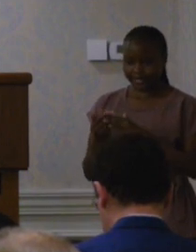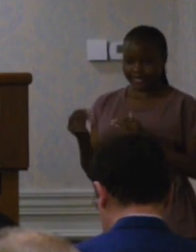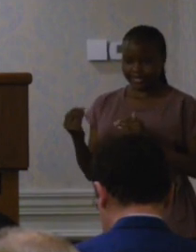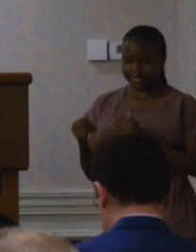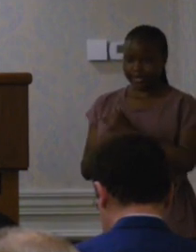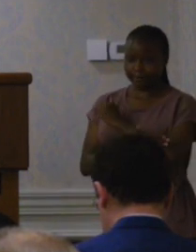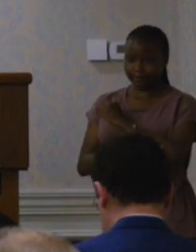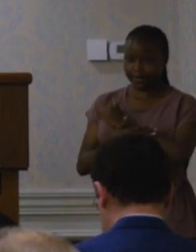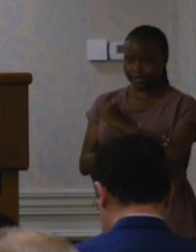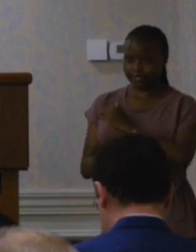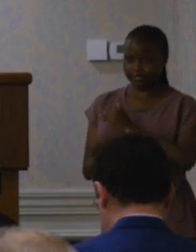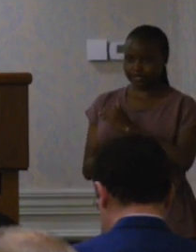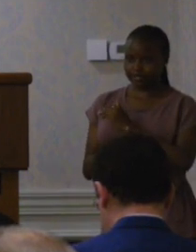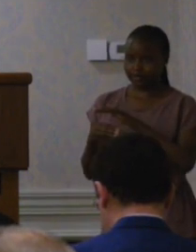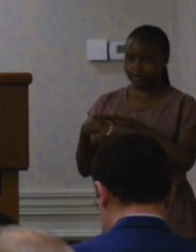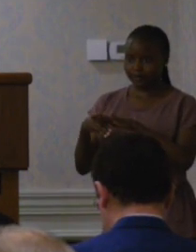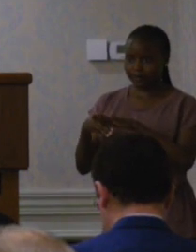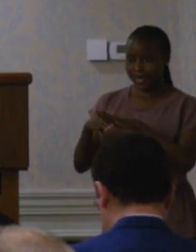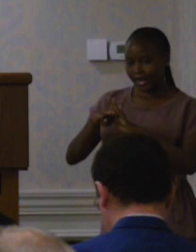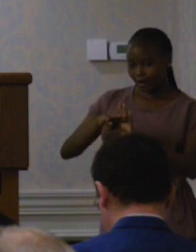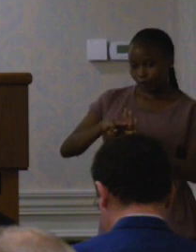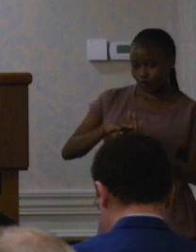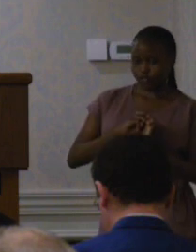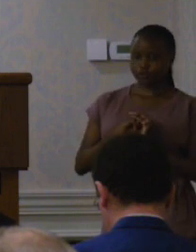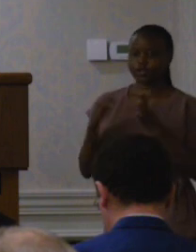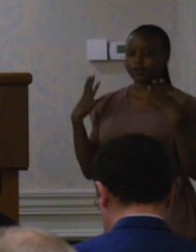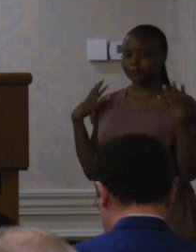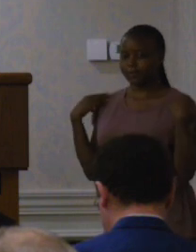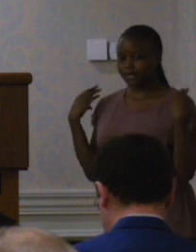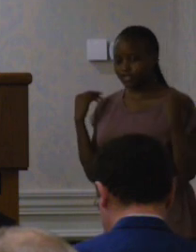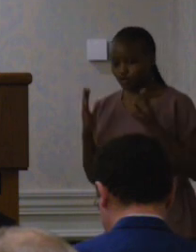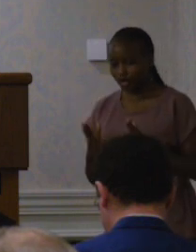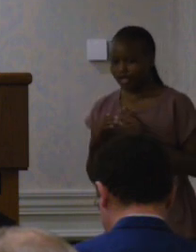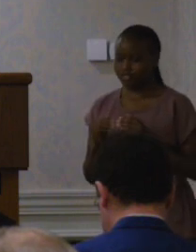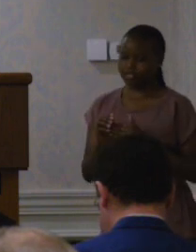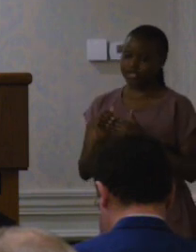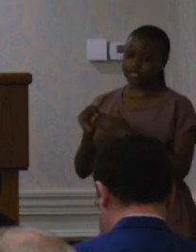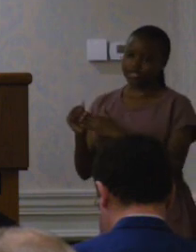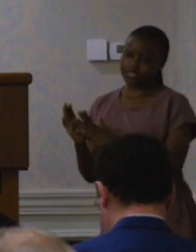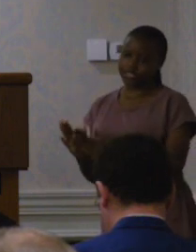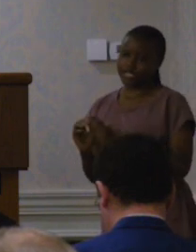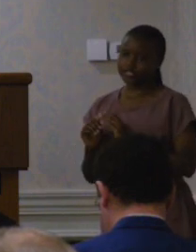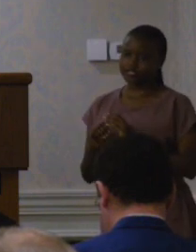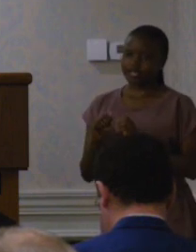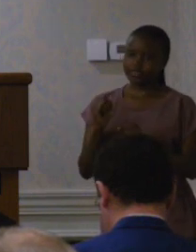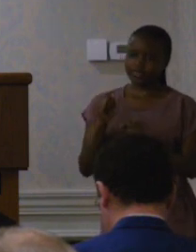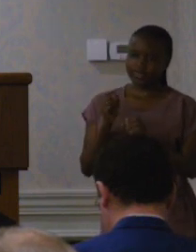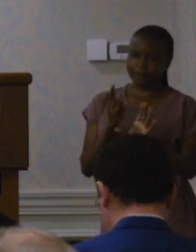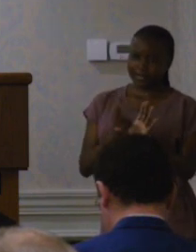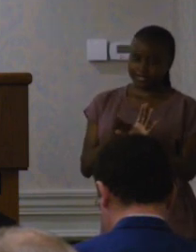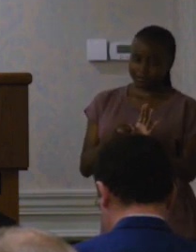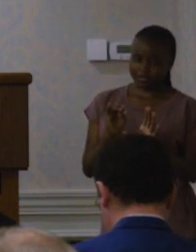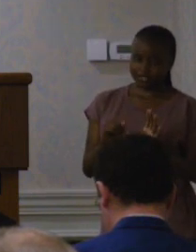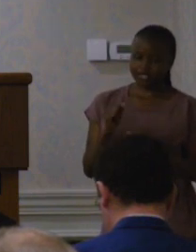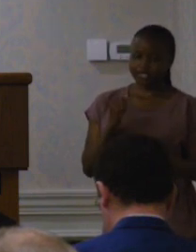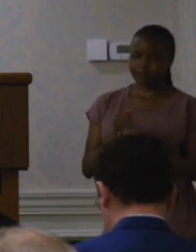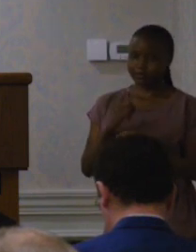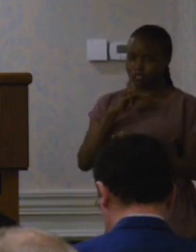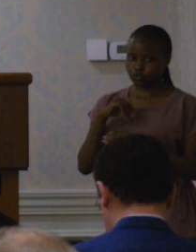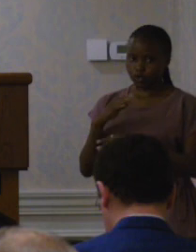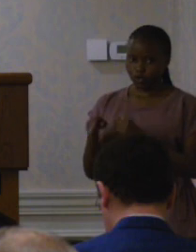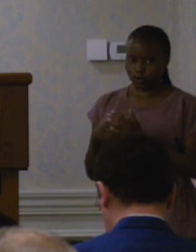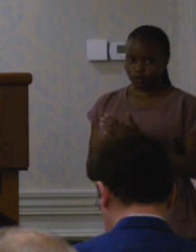countries pedagogical practitioners, leaders to take part in, so that we must make sure that those